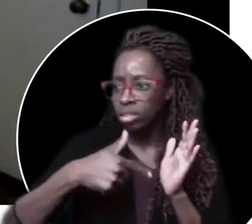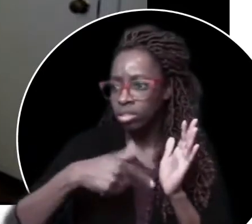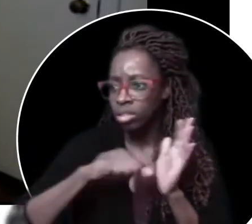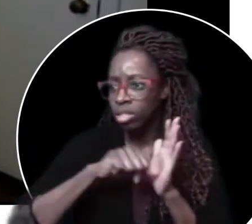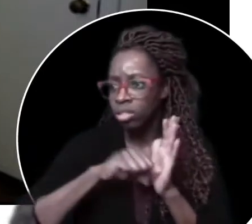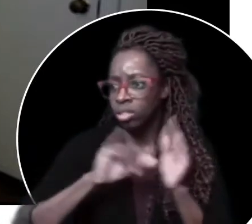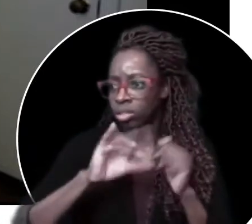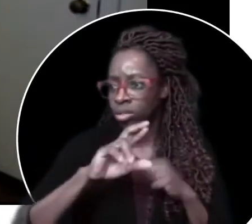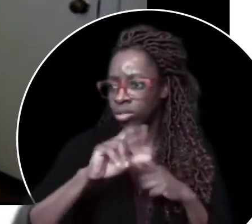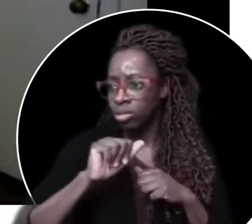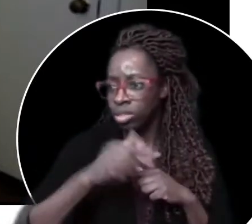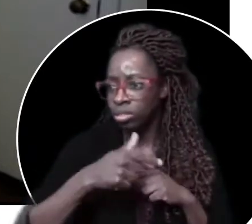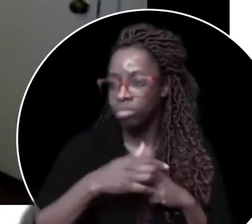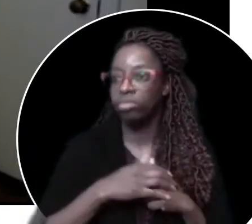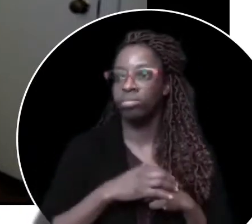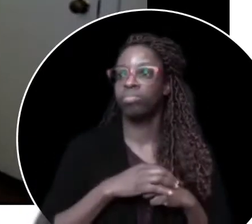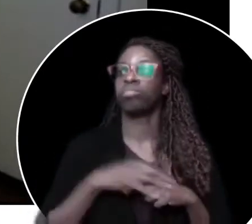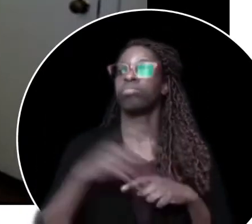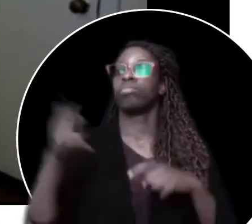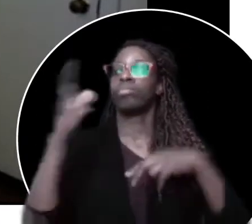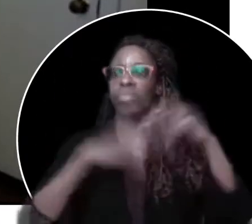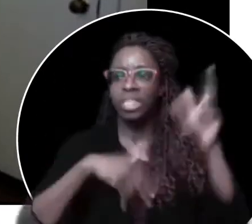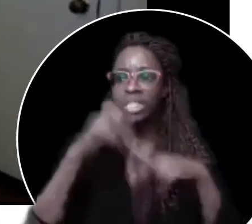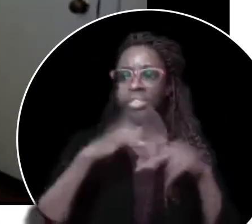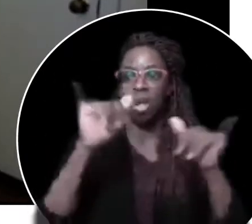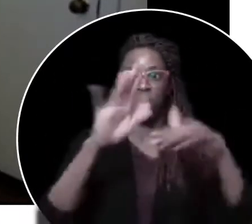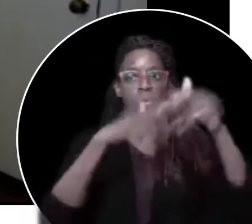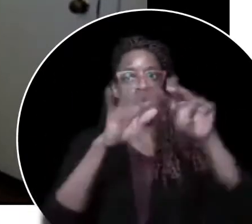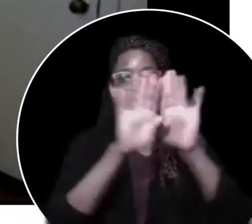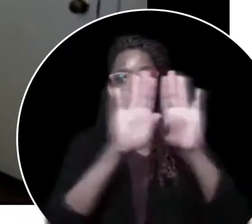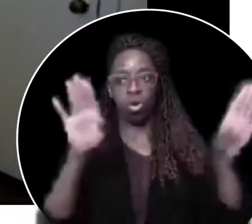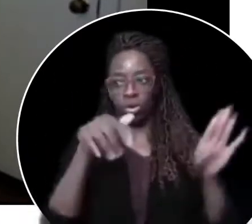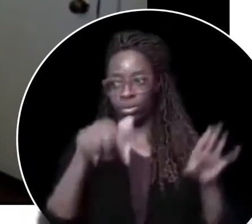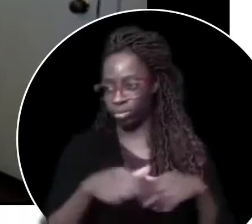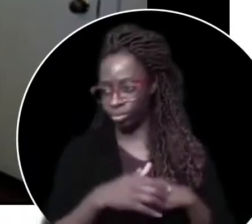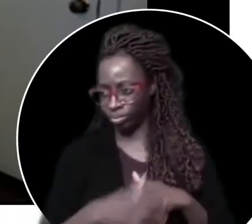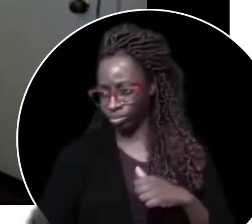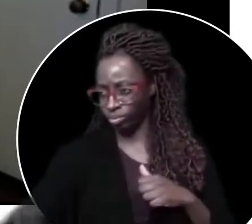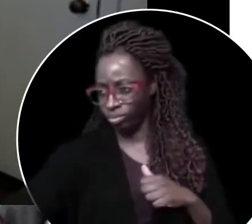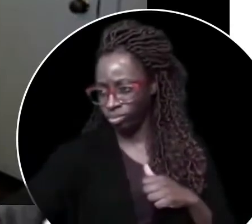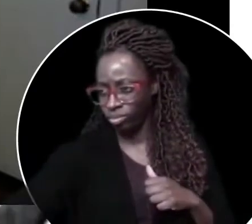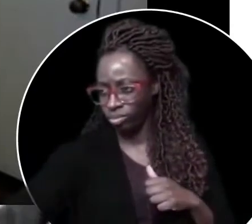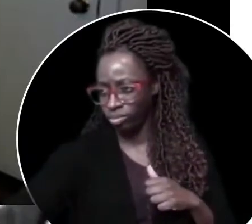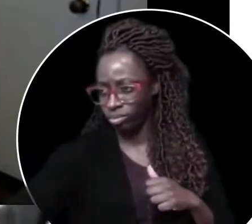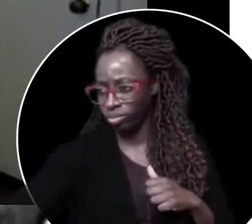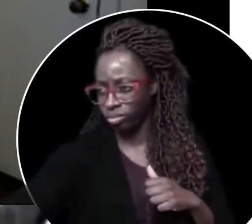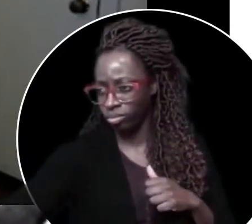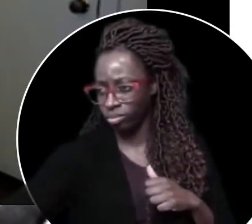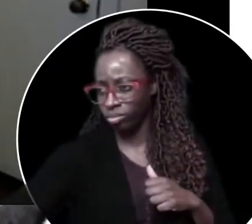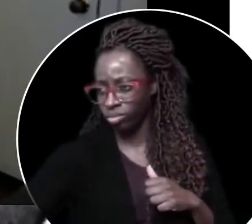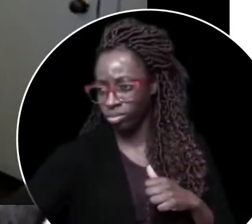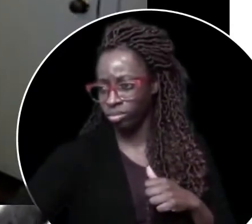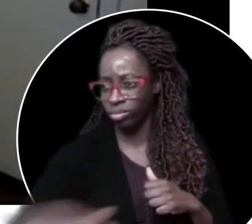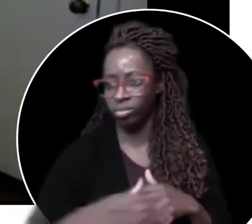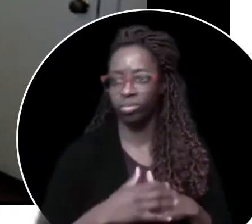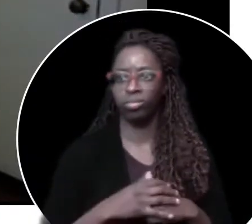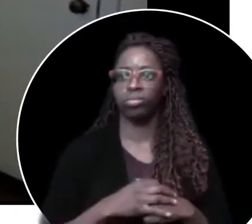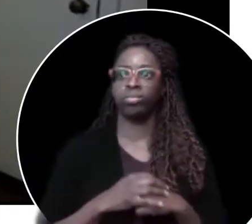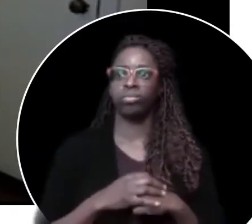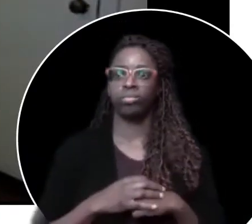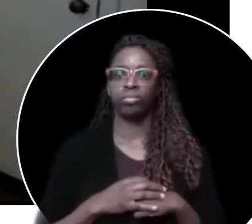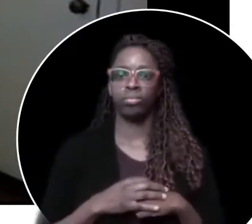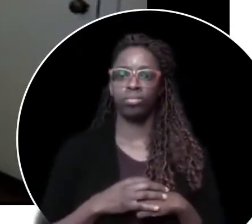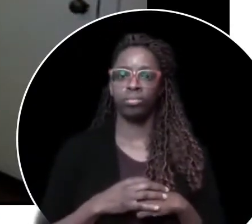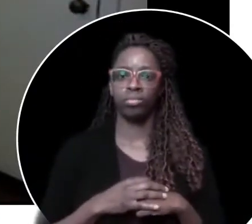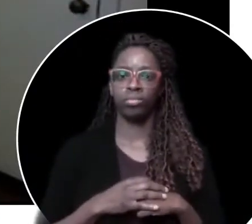ways in which Trump's verbal articulations only overlay the violence of borders. We see this